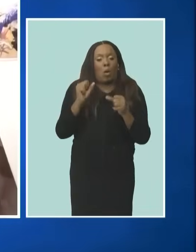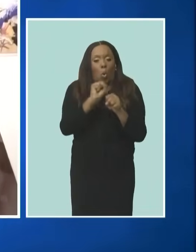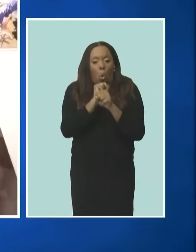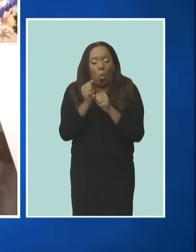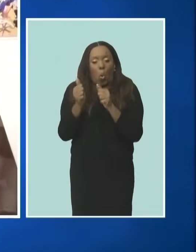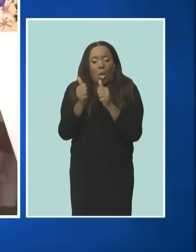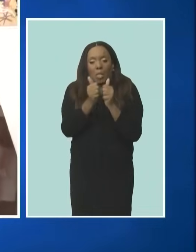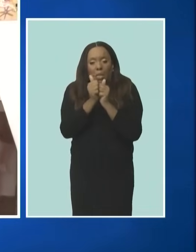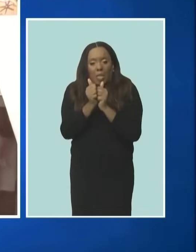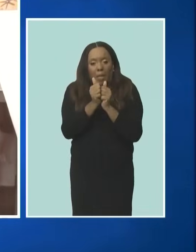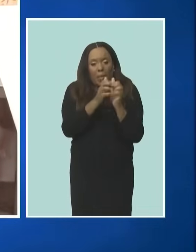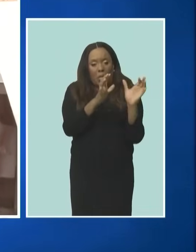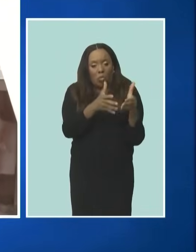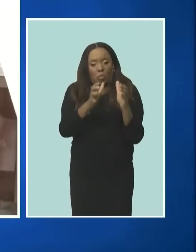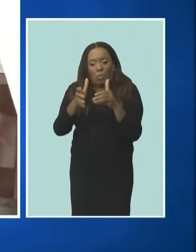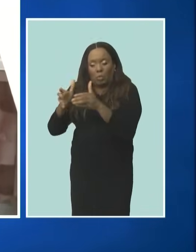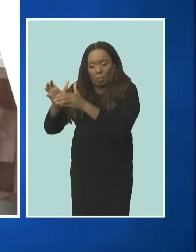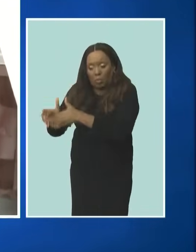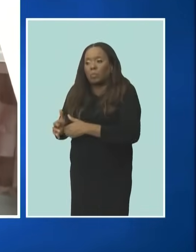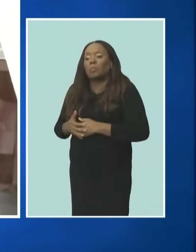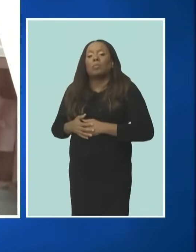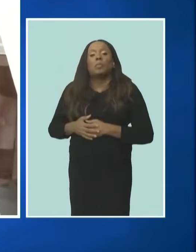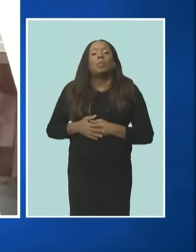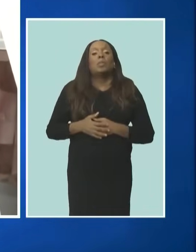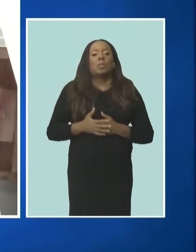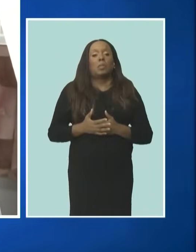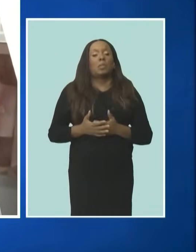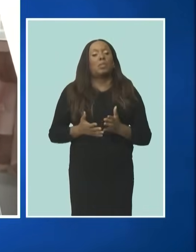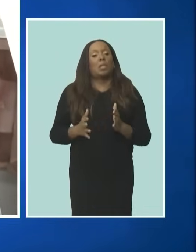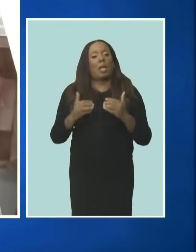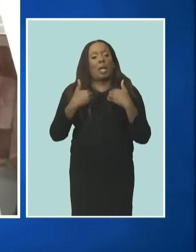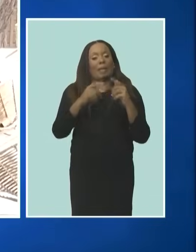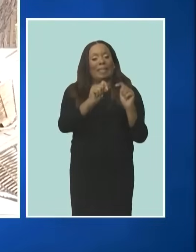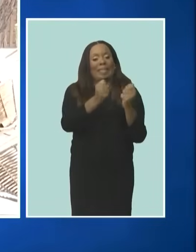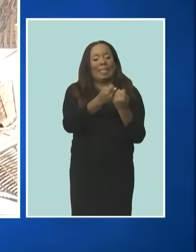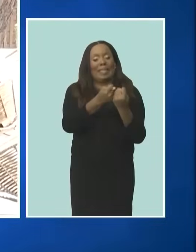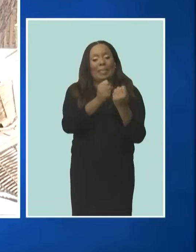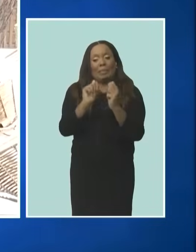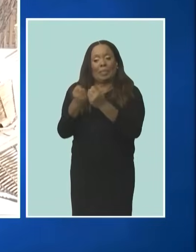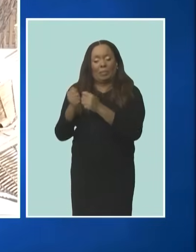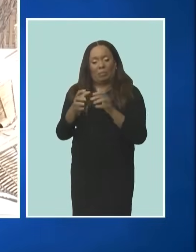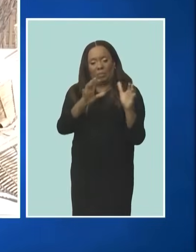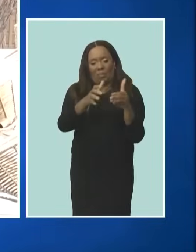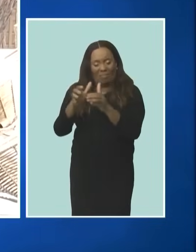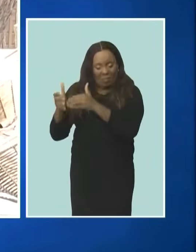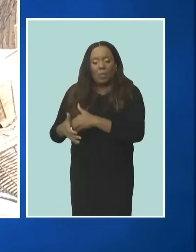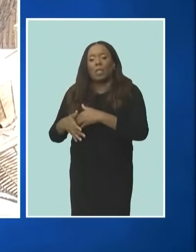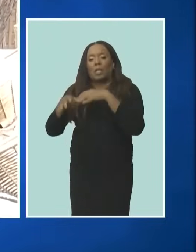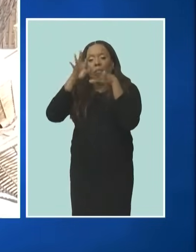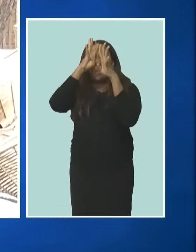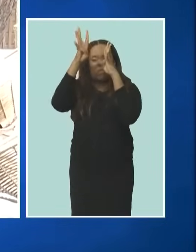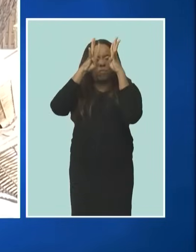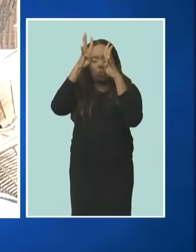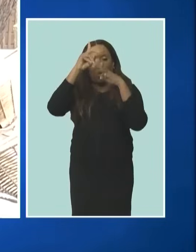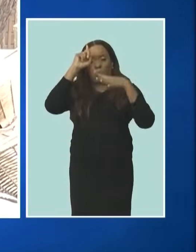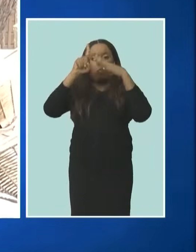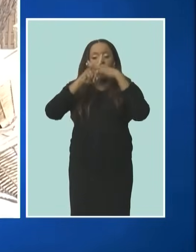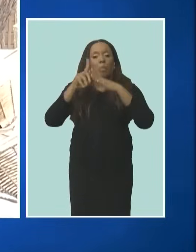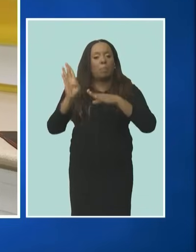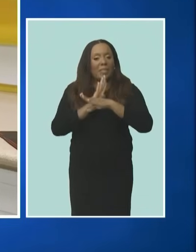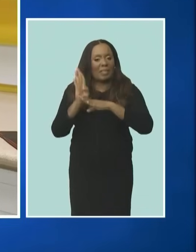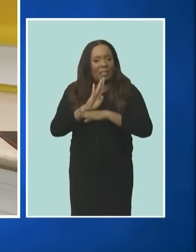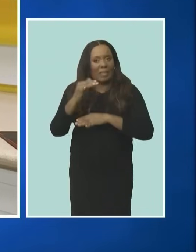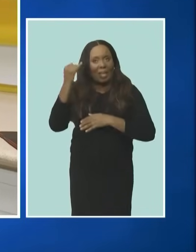And so they divide themselves up into teams. They come up with a business idea. That business idea